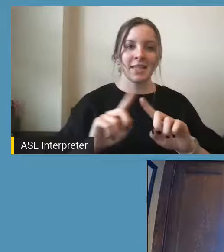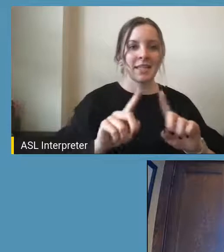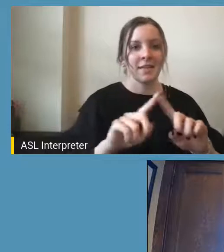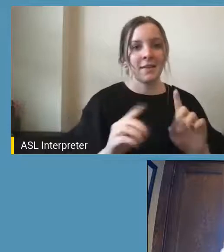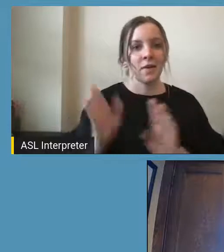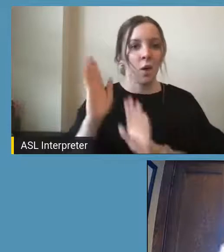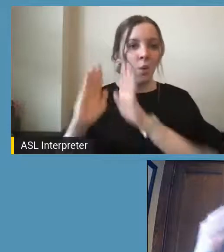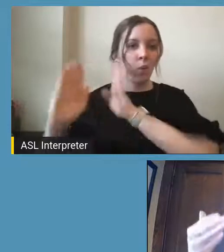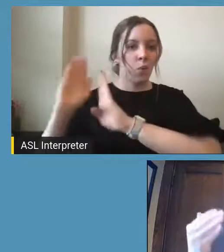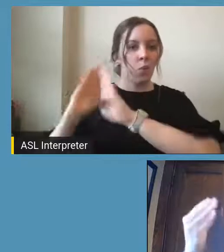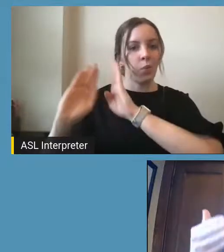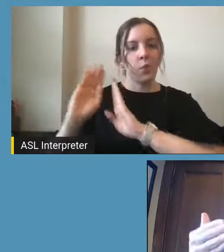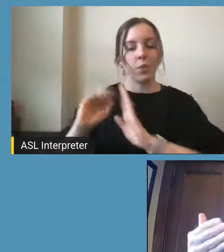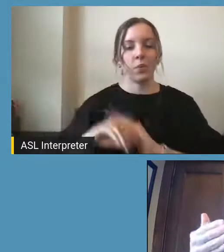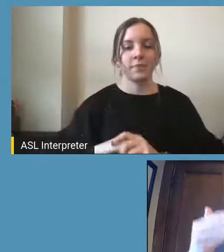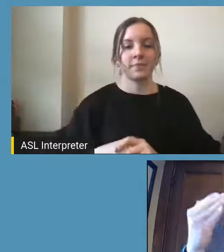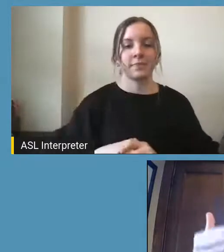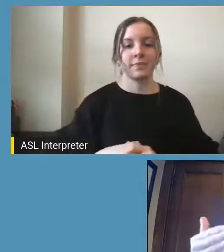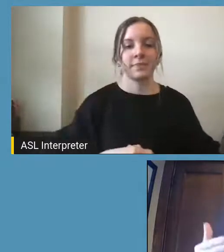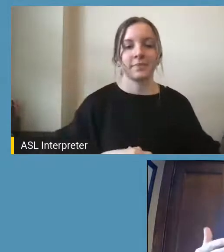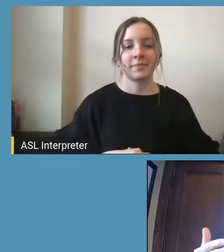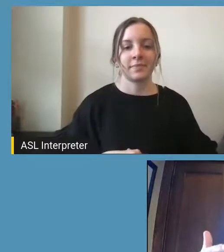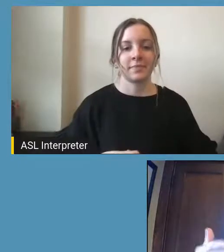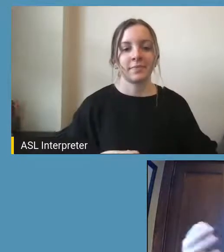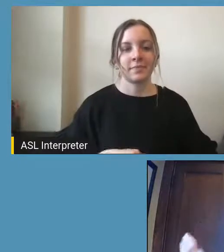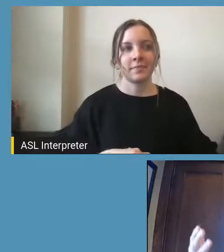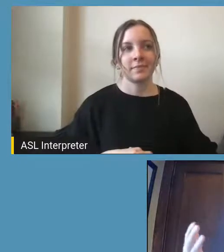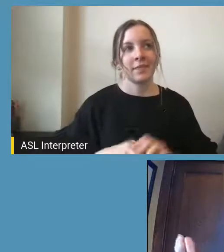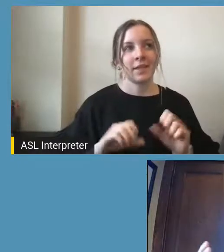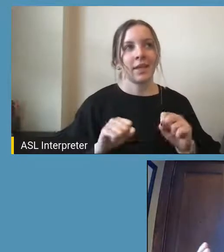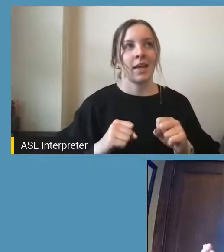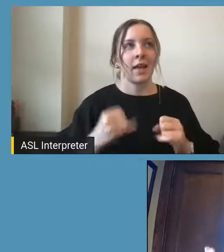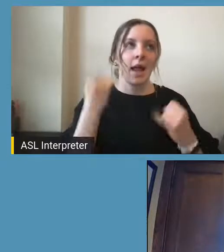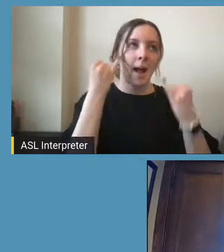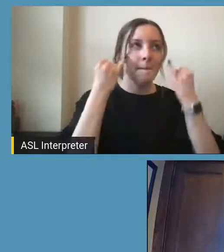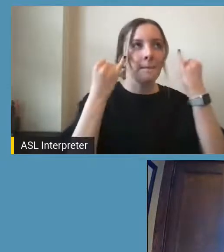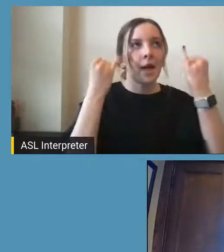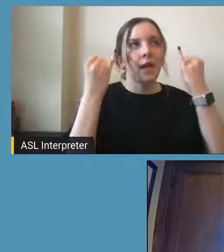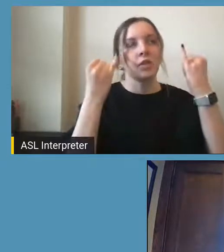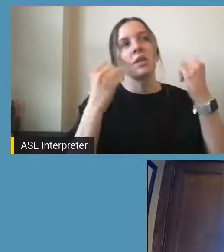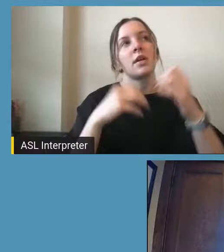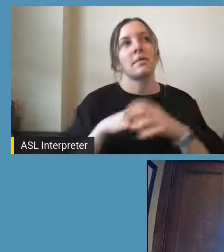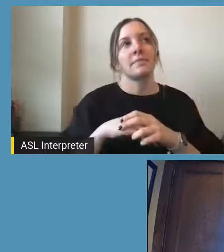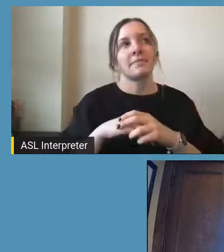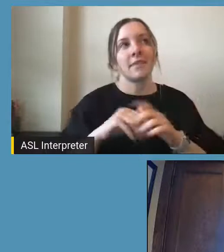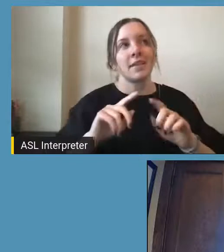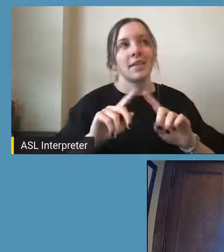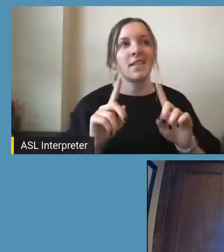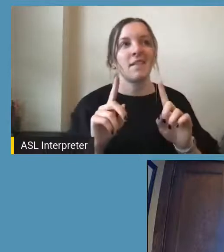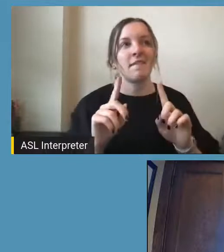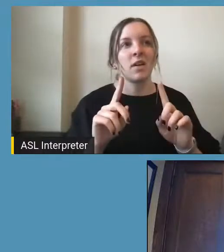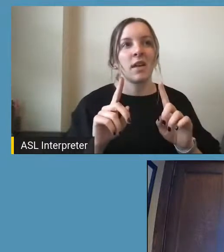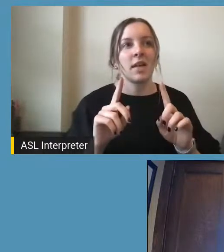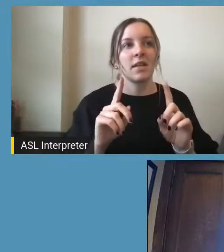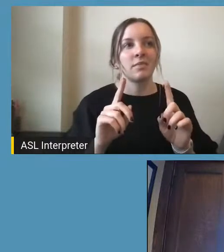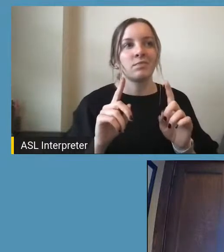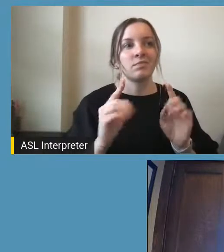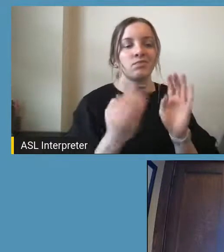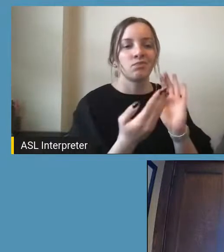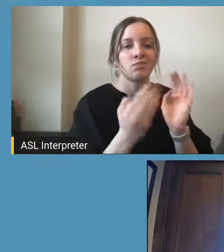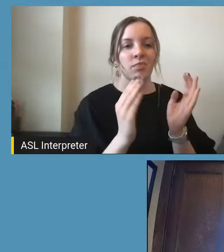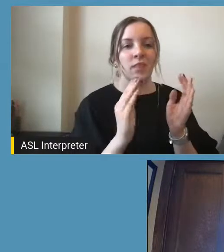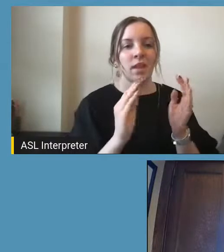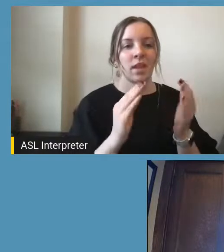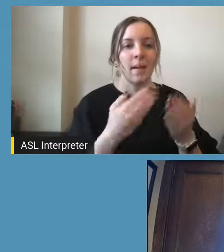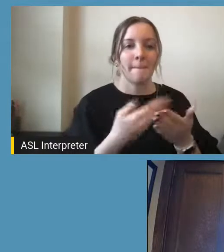of speculations where it's based on two-dimensional frescoes and the like. What are the aspects of what we're talking about here that